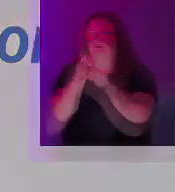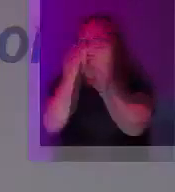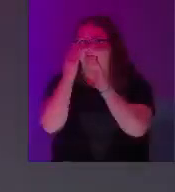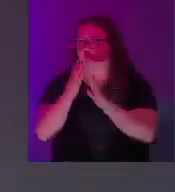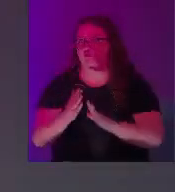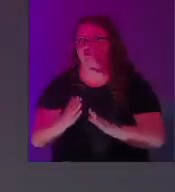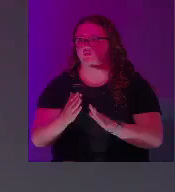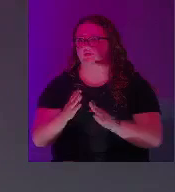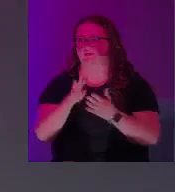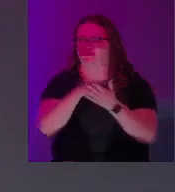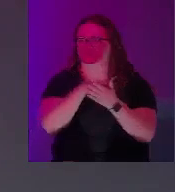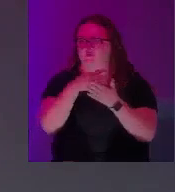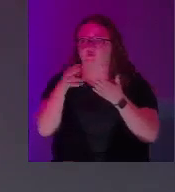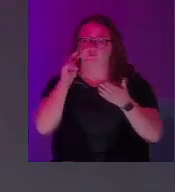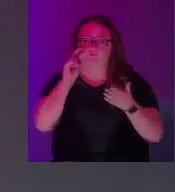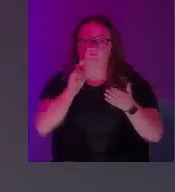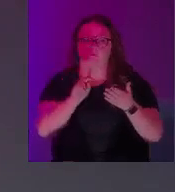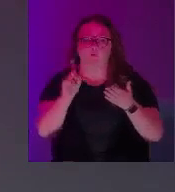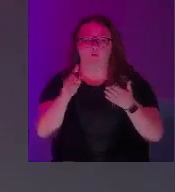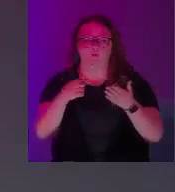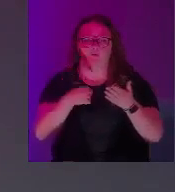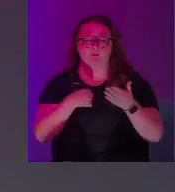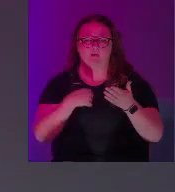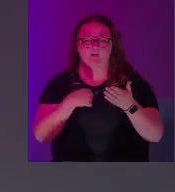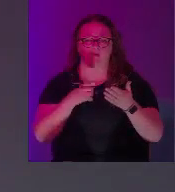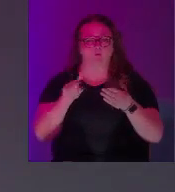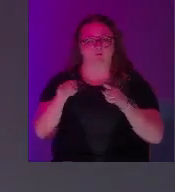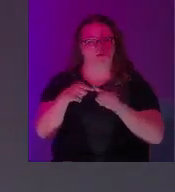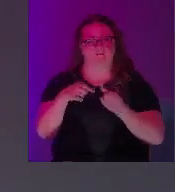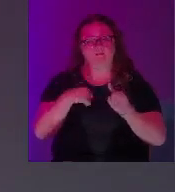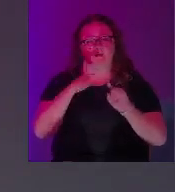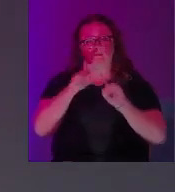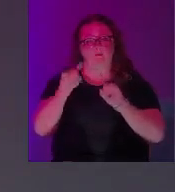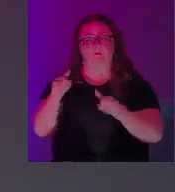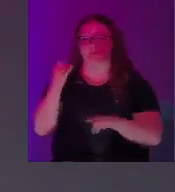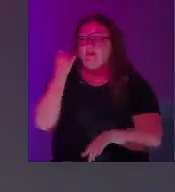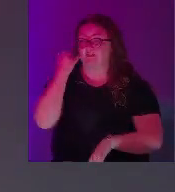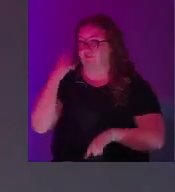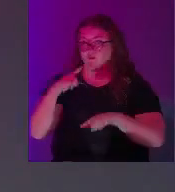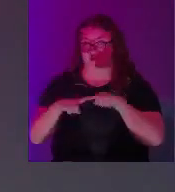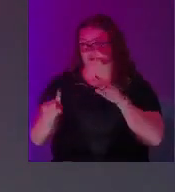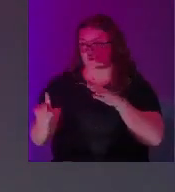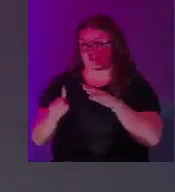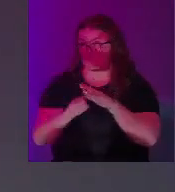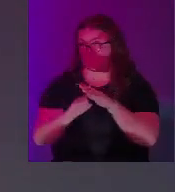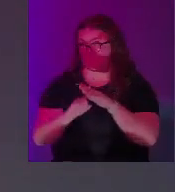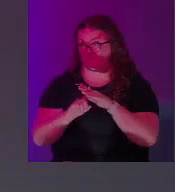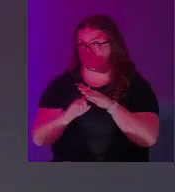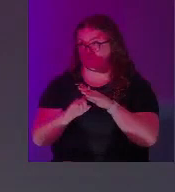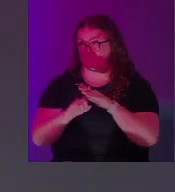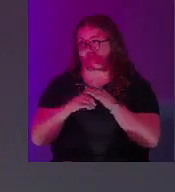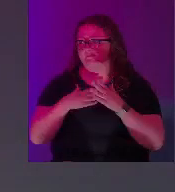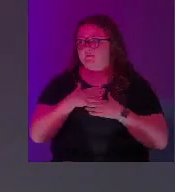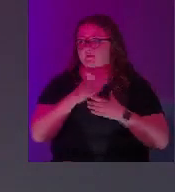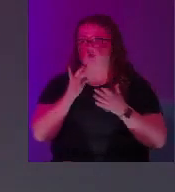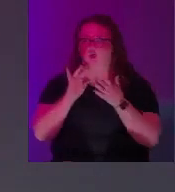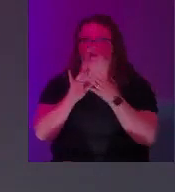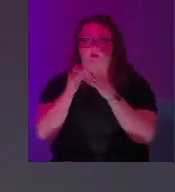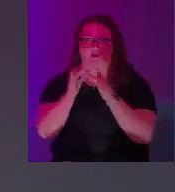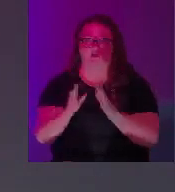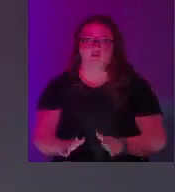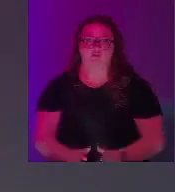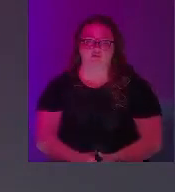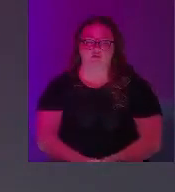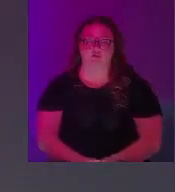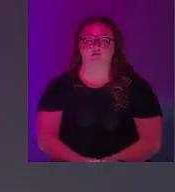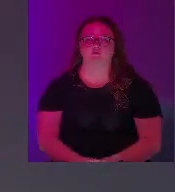schedule, know when you are due to report, and if for some reason you're not going to be able to make that, contact the leaders so that